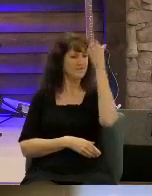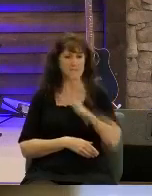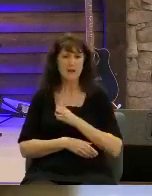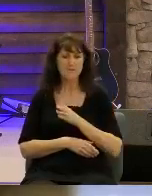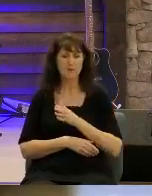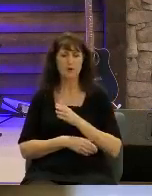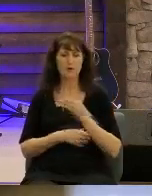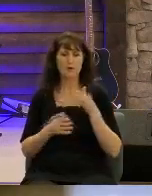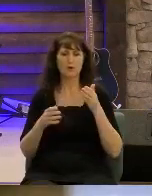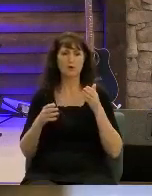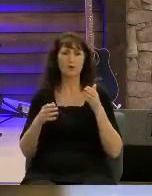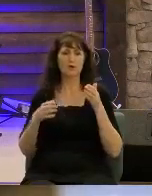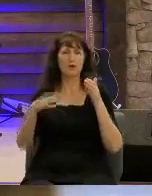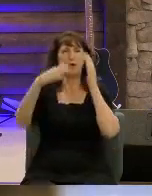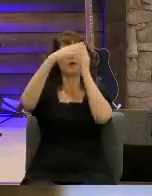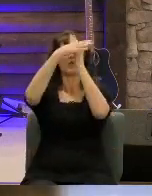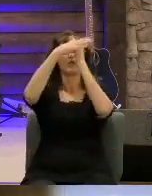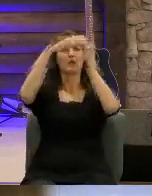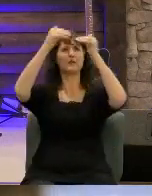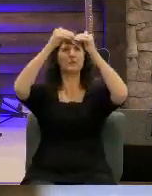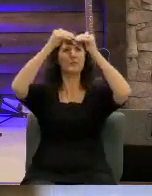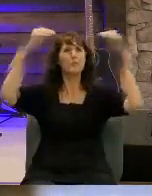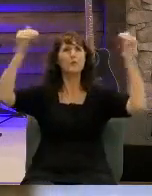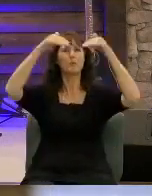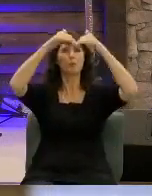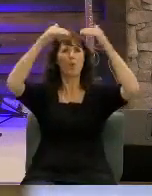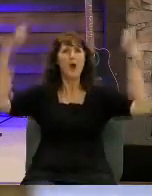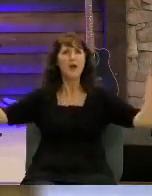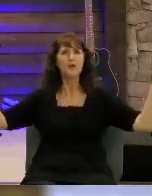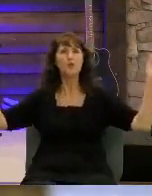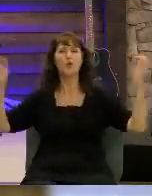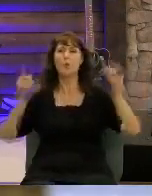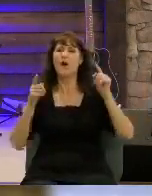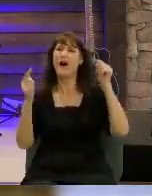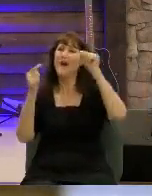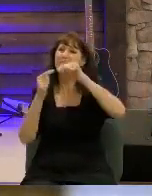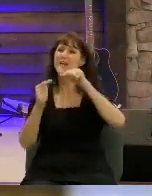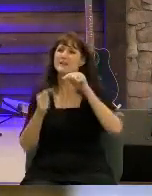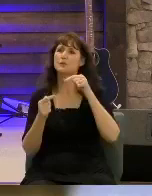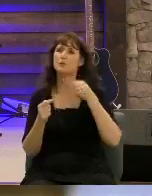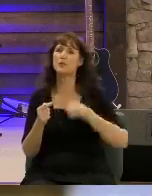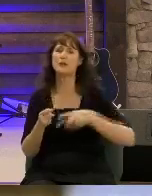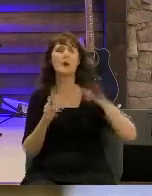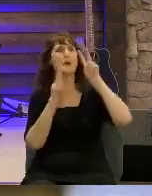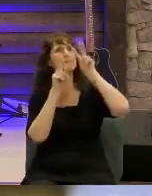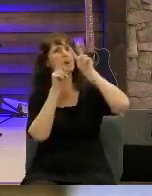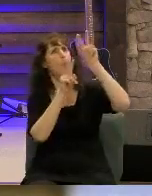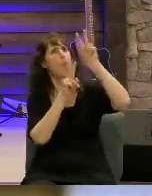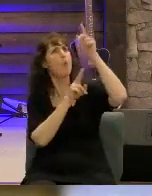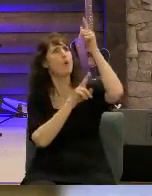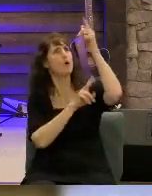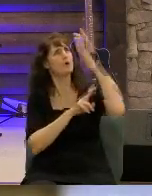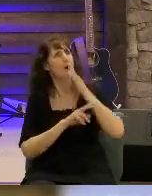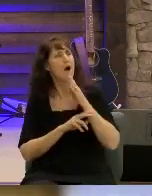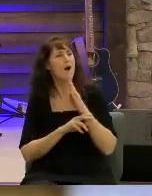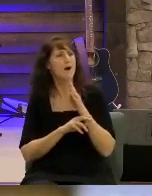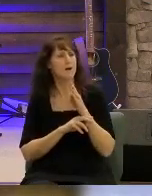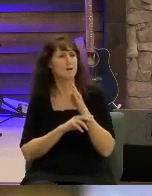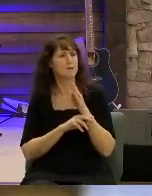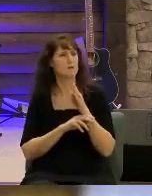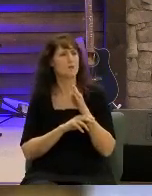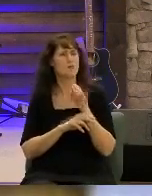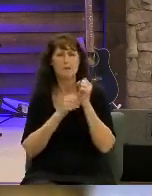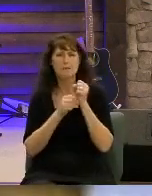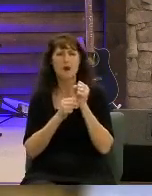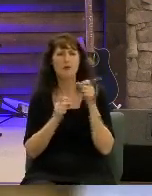even that ceiling unless we really begin to behold who God is and understand. What a powerful word to know that